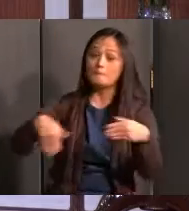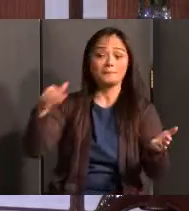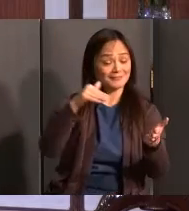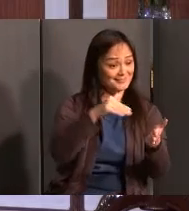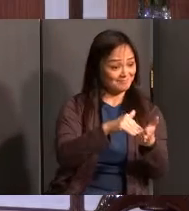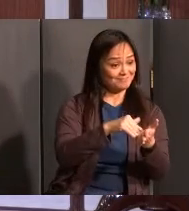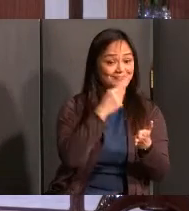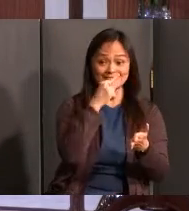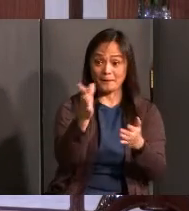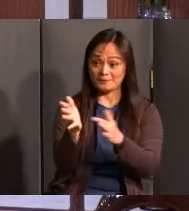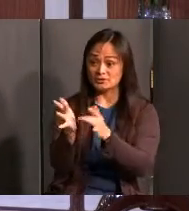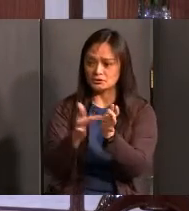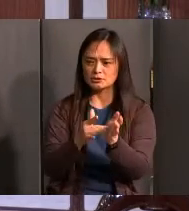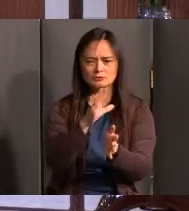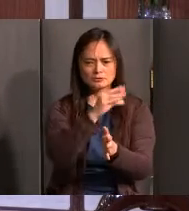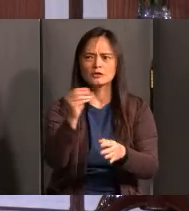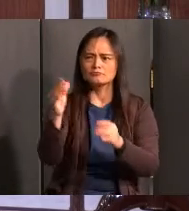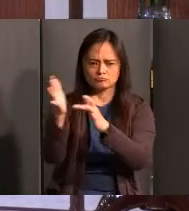At kukunin niya tayo.